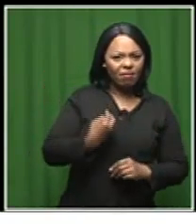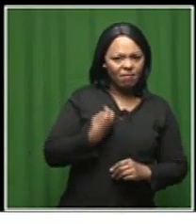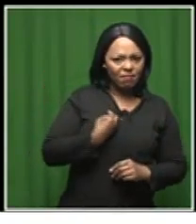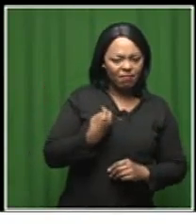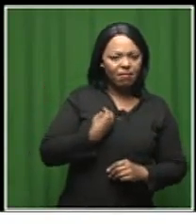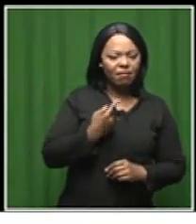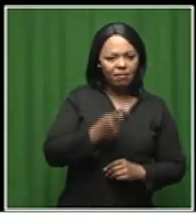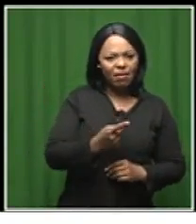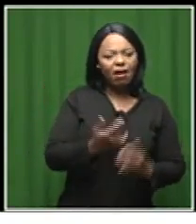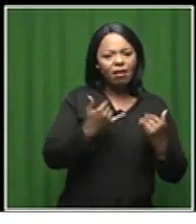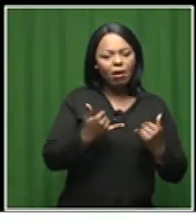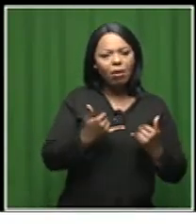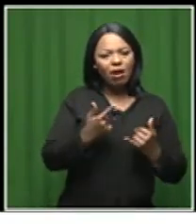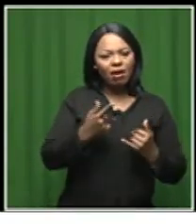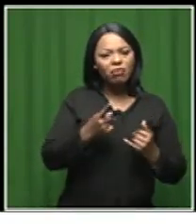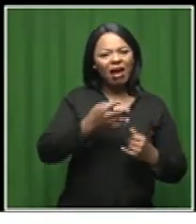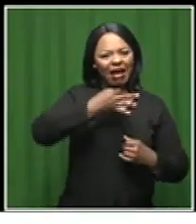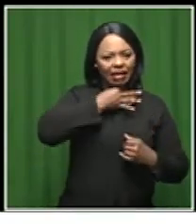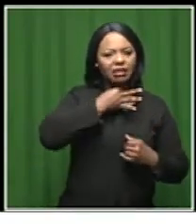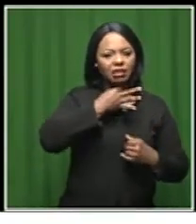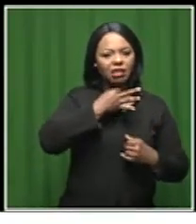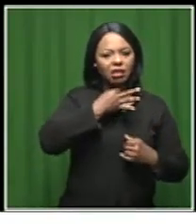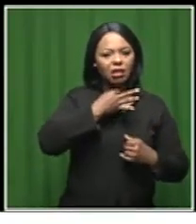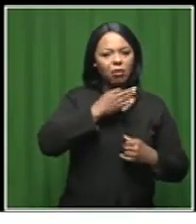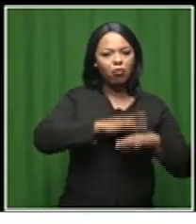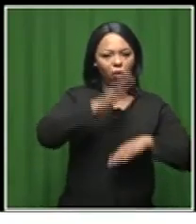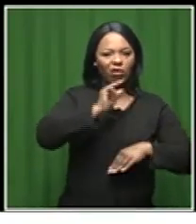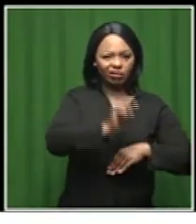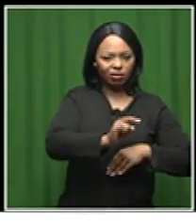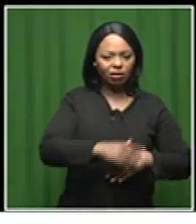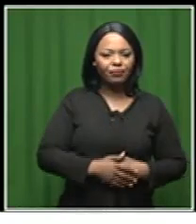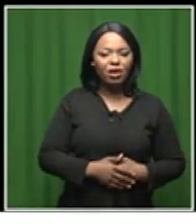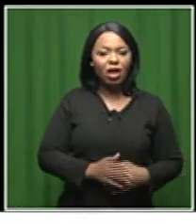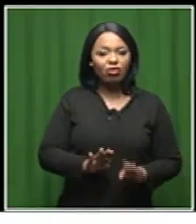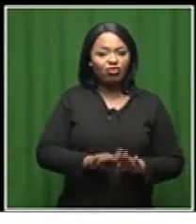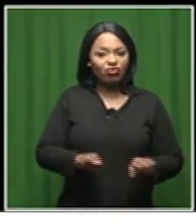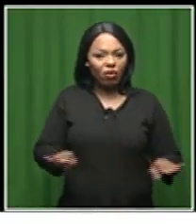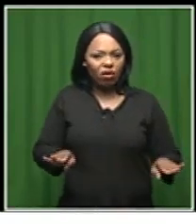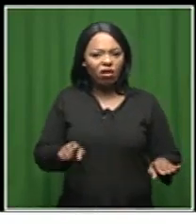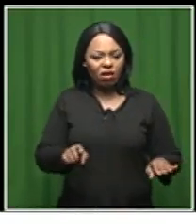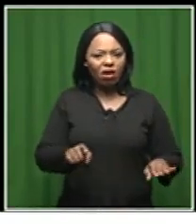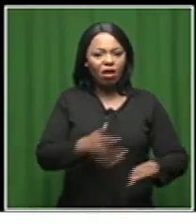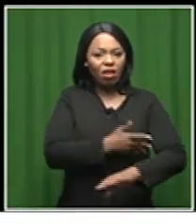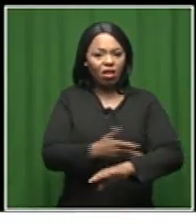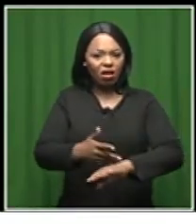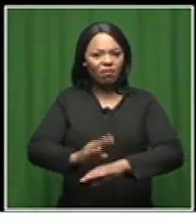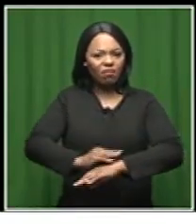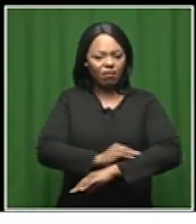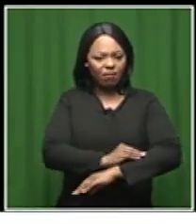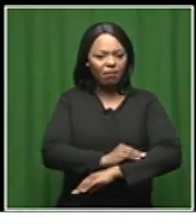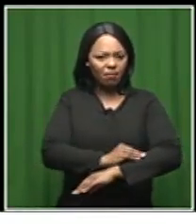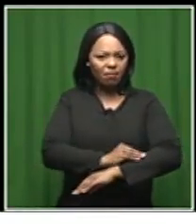our attention much more. So in children, acute leukemia is the most